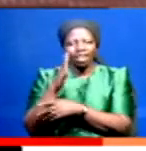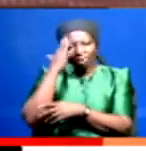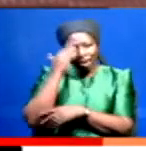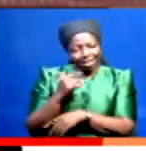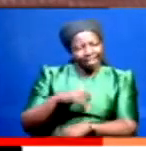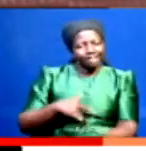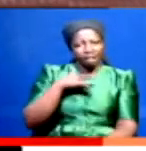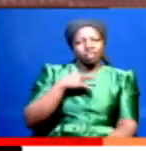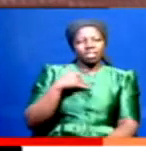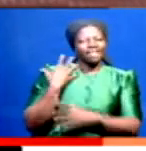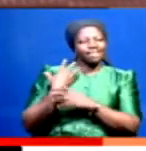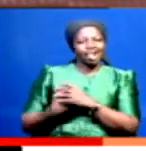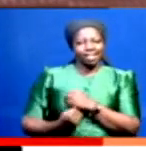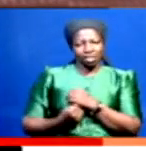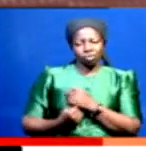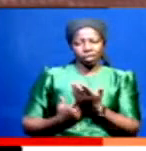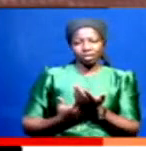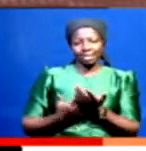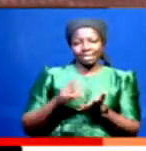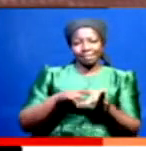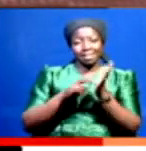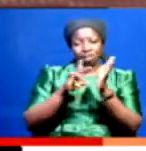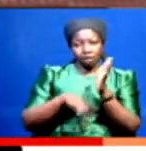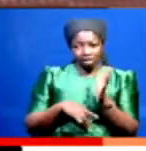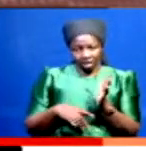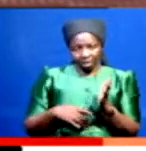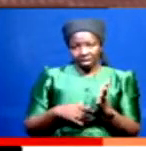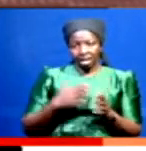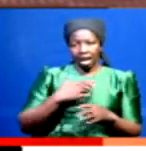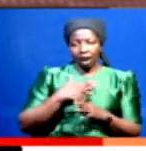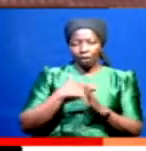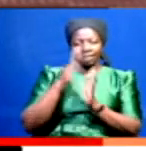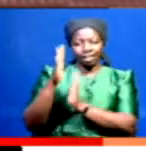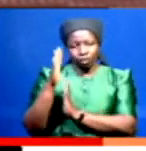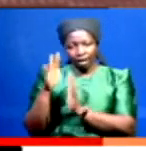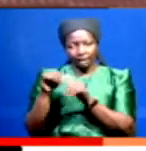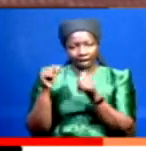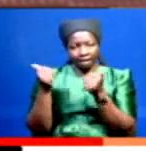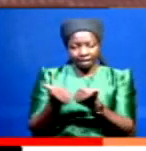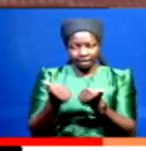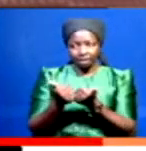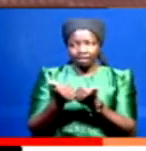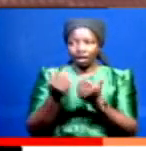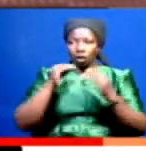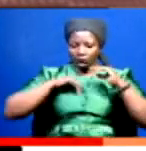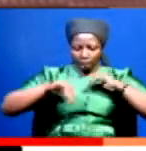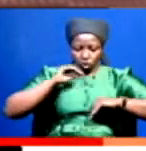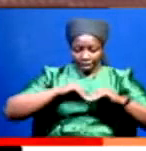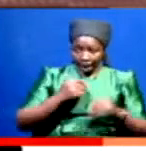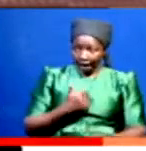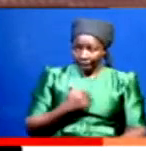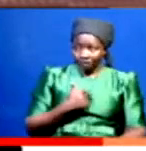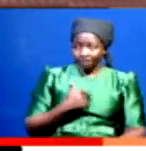it means either our security agencies are corrupt to the